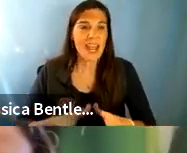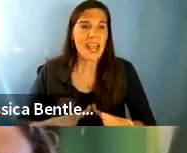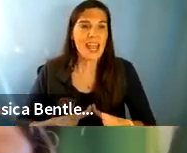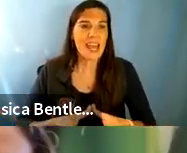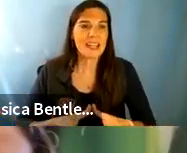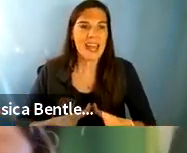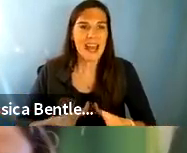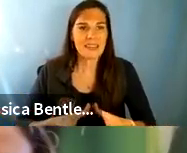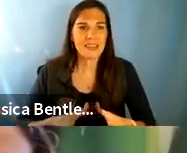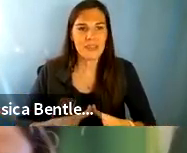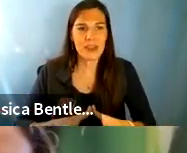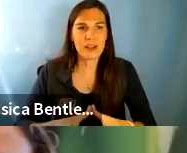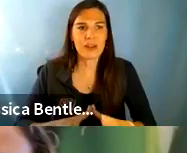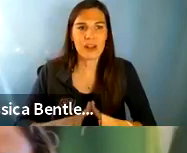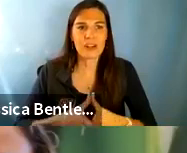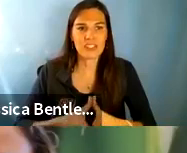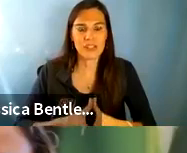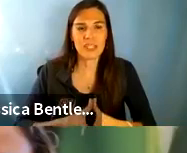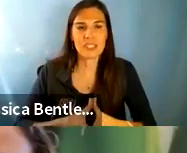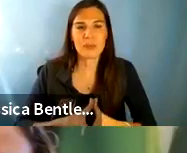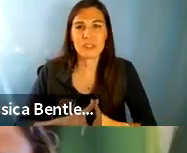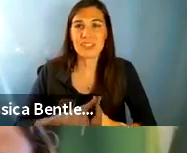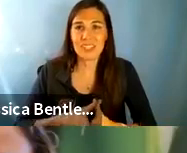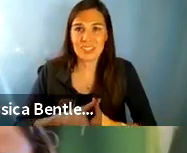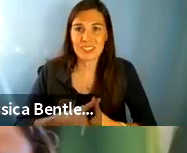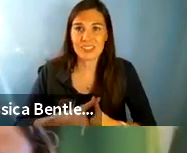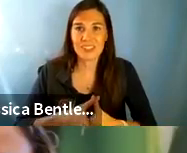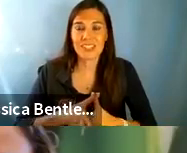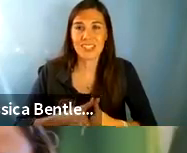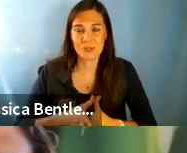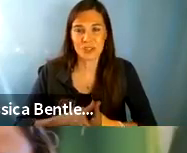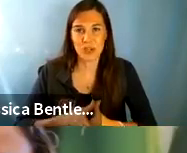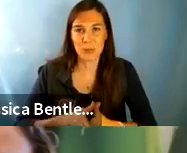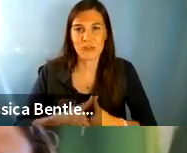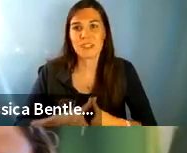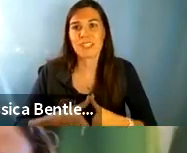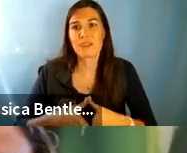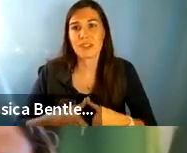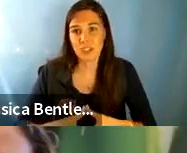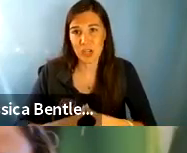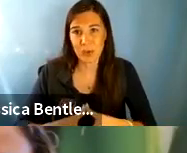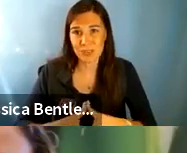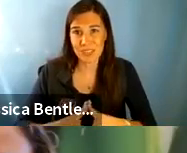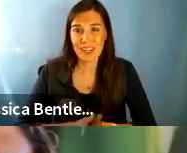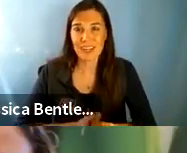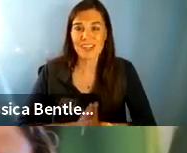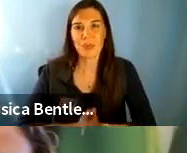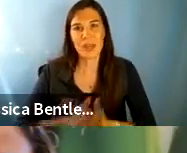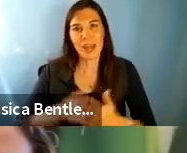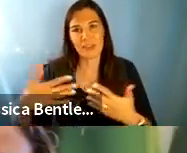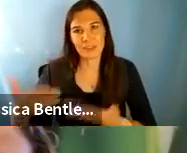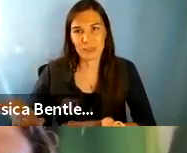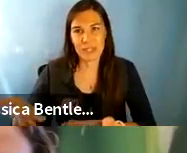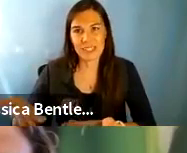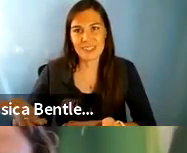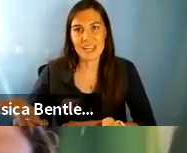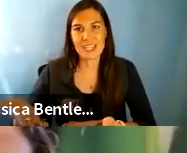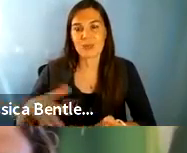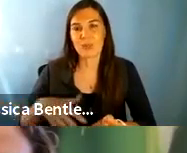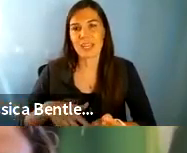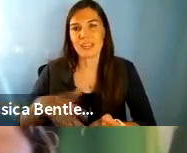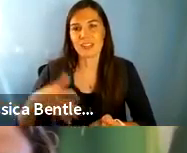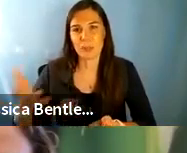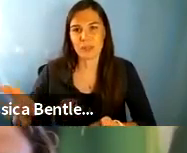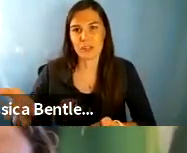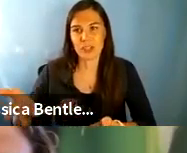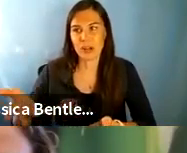large. And at the fair, our students, when they're seniors, get to interpret for different shows. So we have the free stage